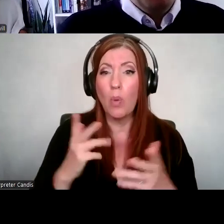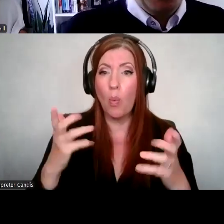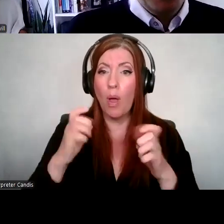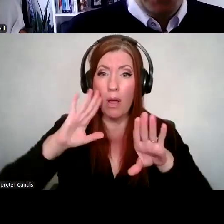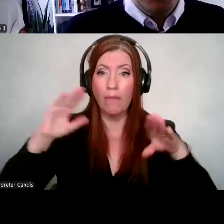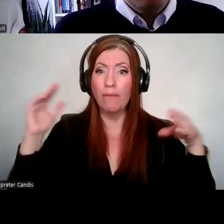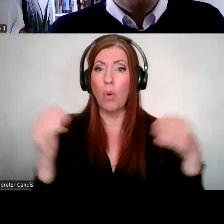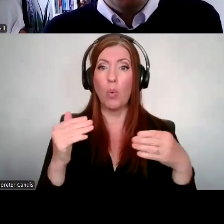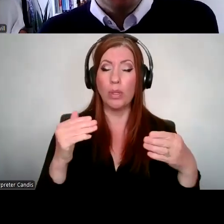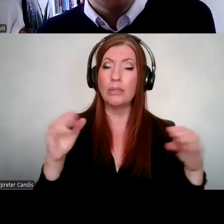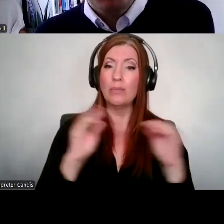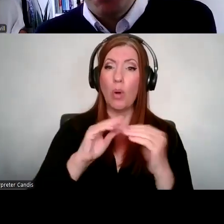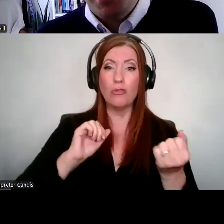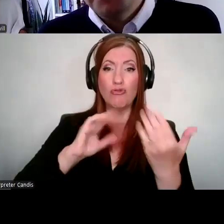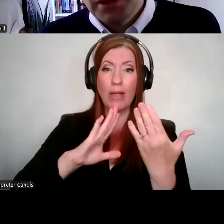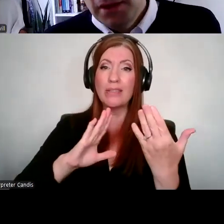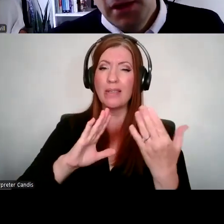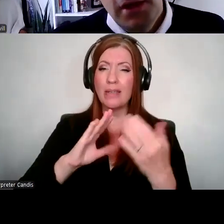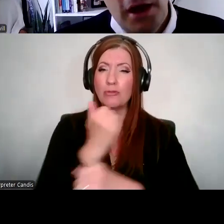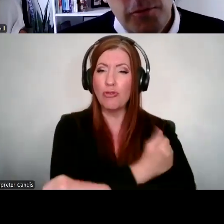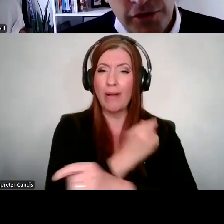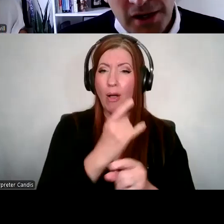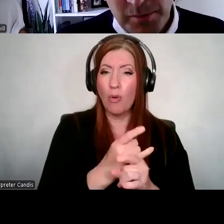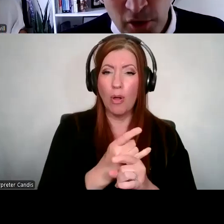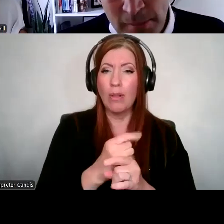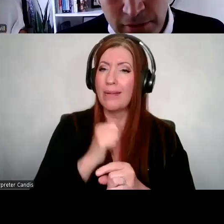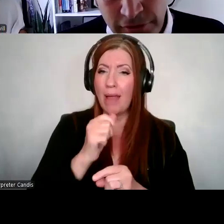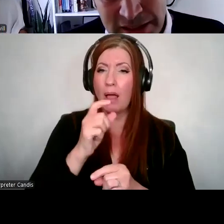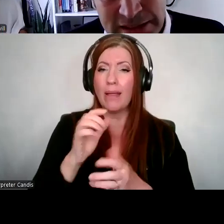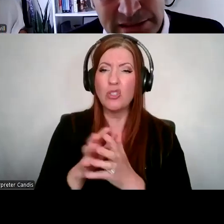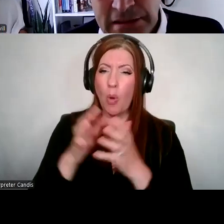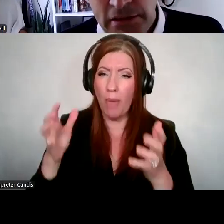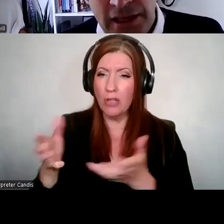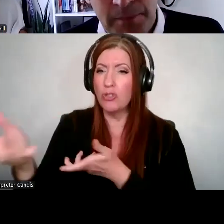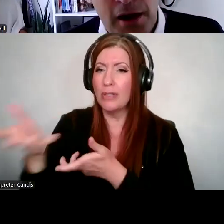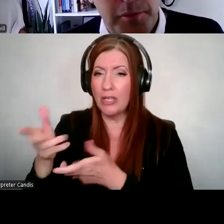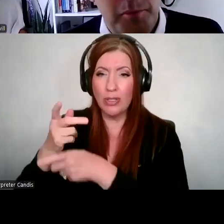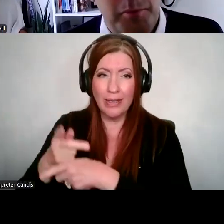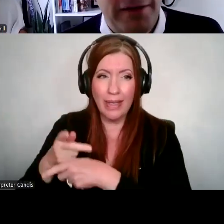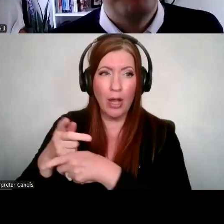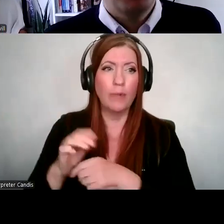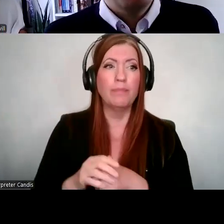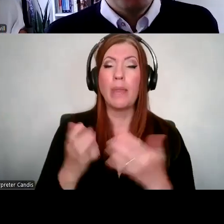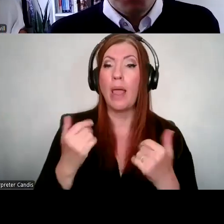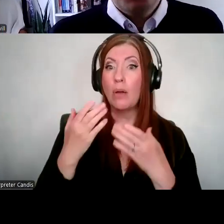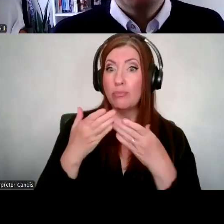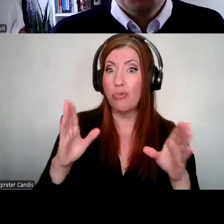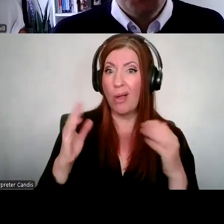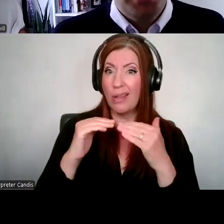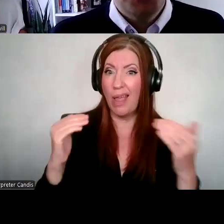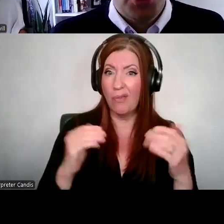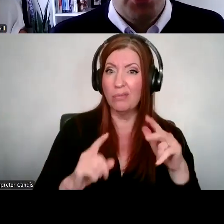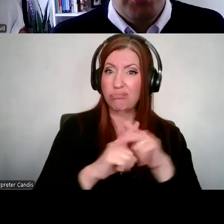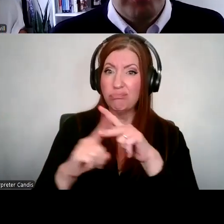addressing that need as opposed to engaging in care. With regards to program level factors, the thing that came up by far the most was